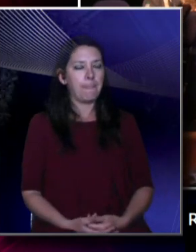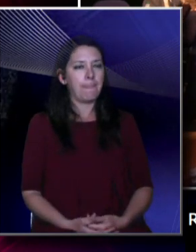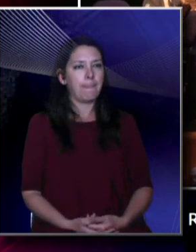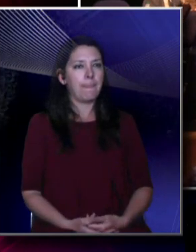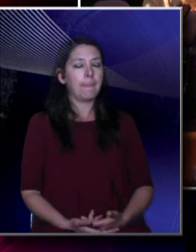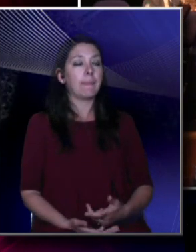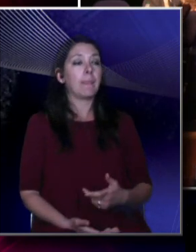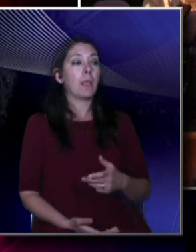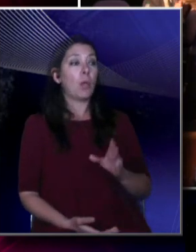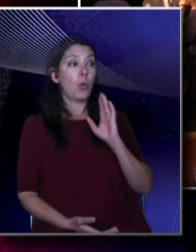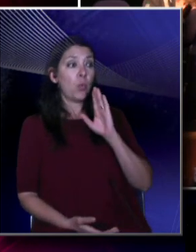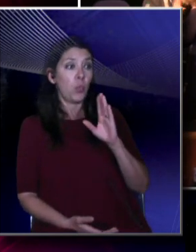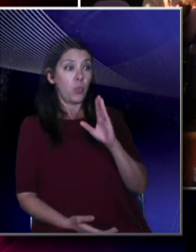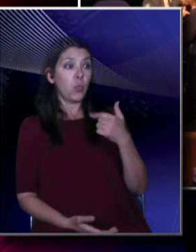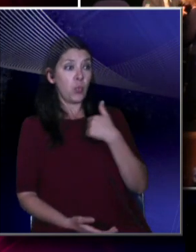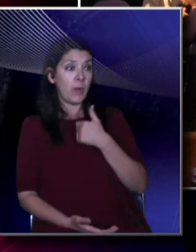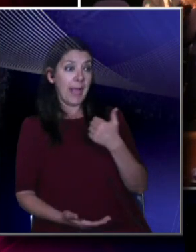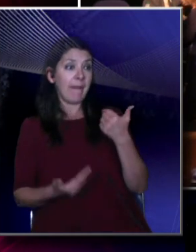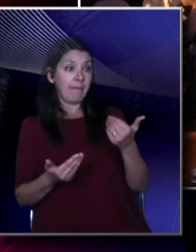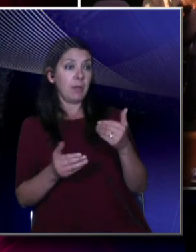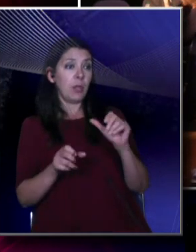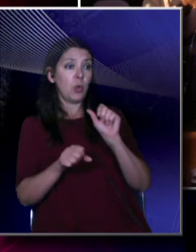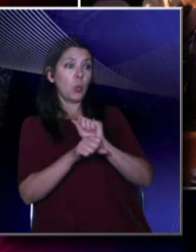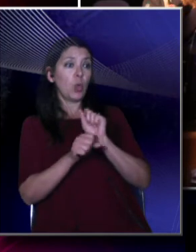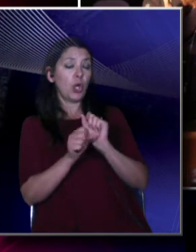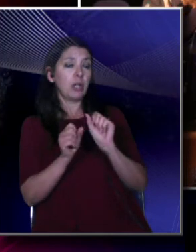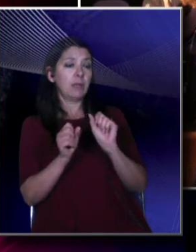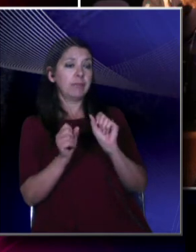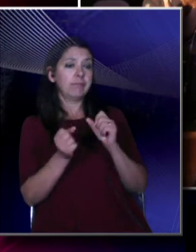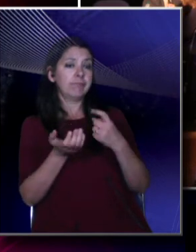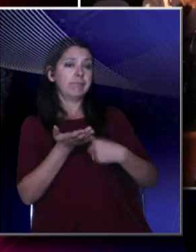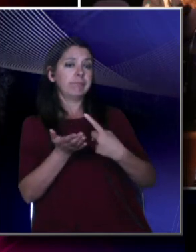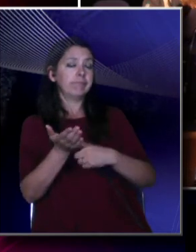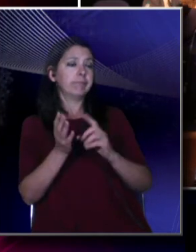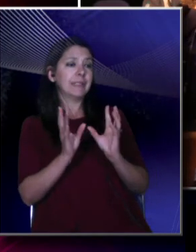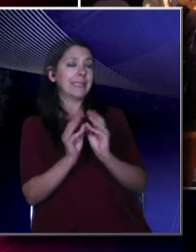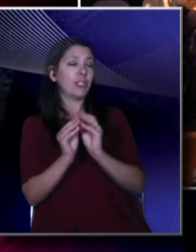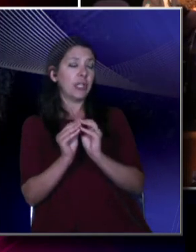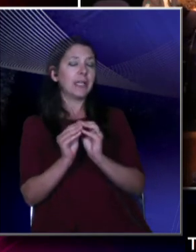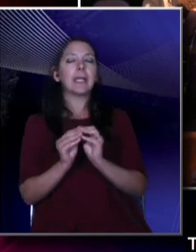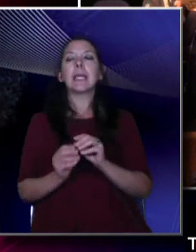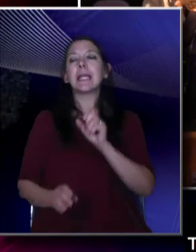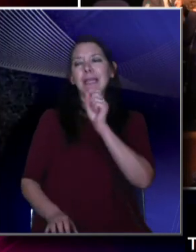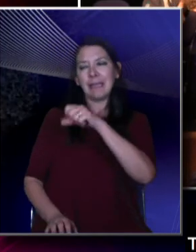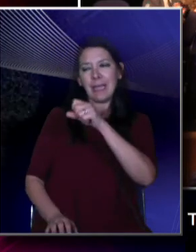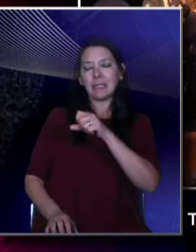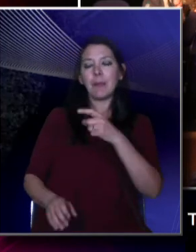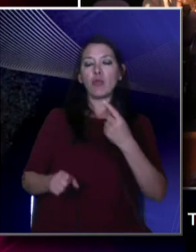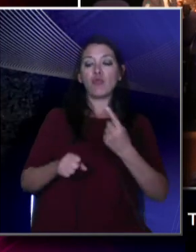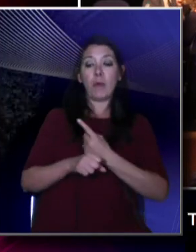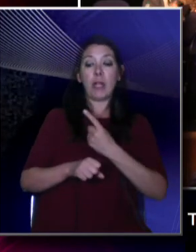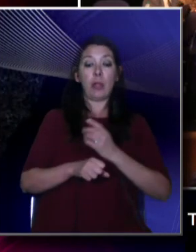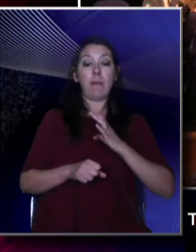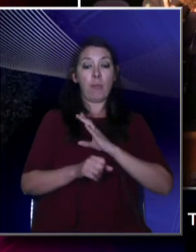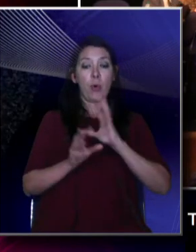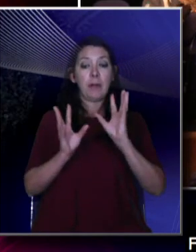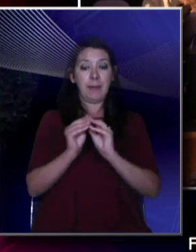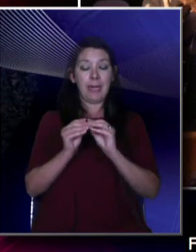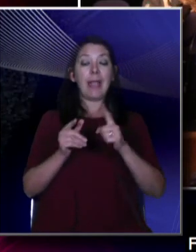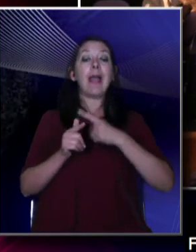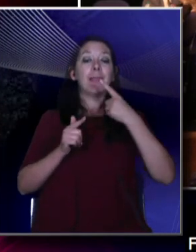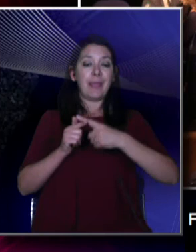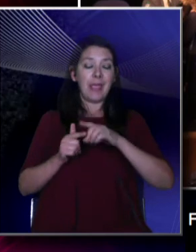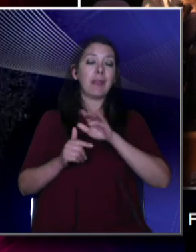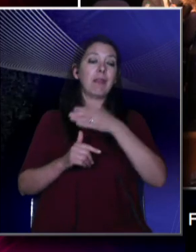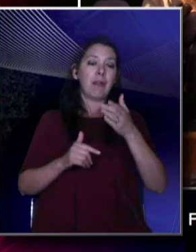Will we be having a work session in Tucson? Yes, but I think the thought process is we have a regular board meeting followed by a work session to talk about